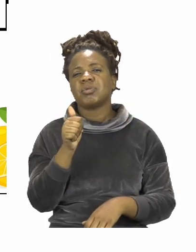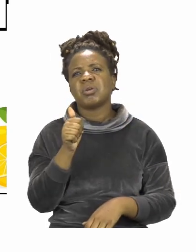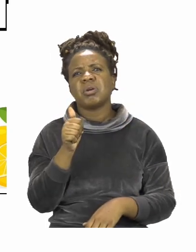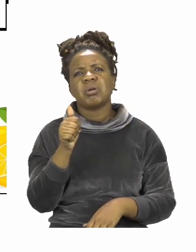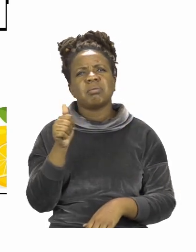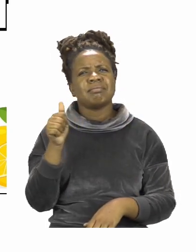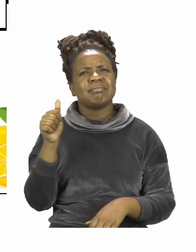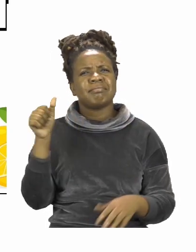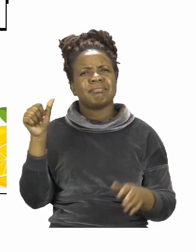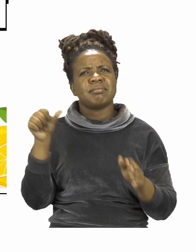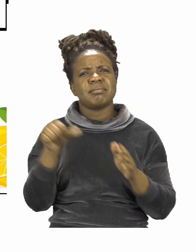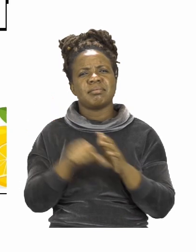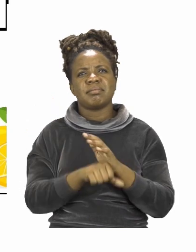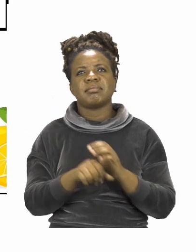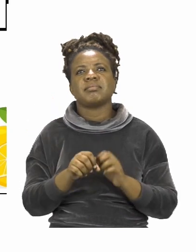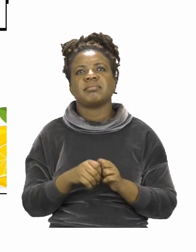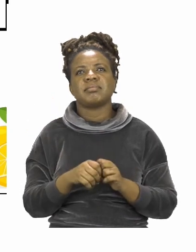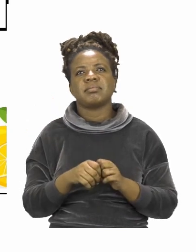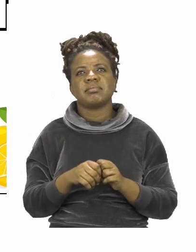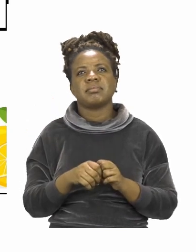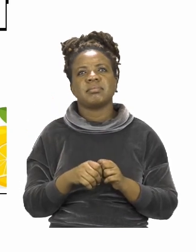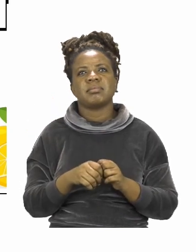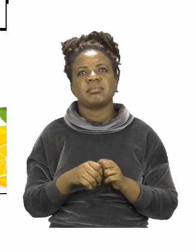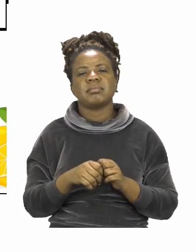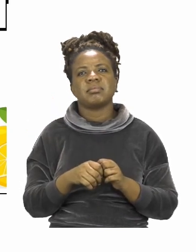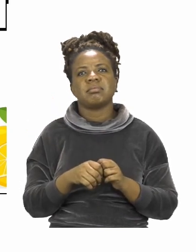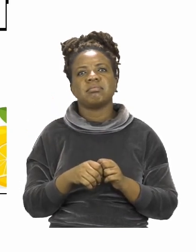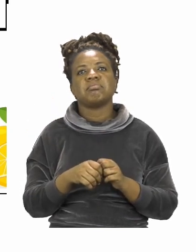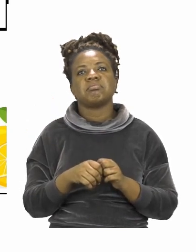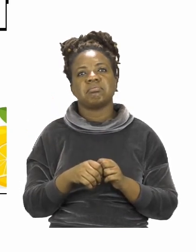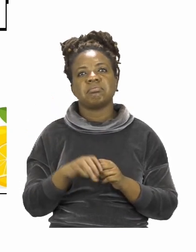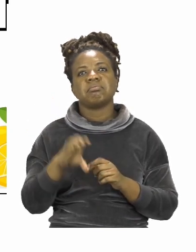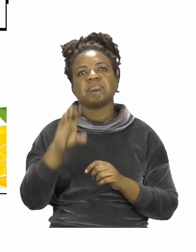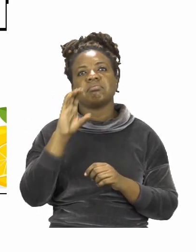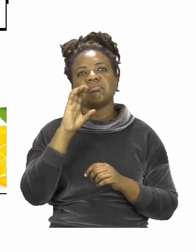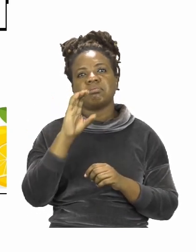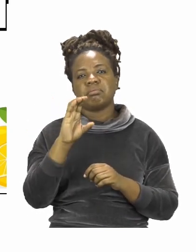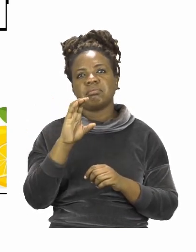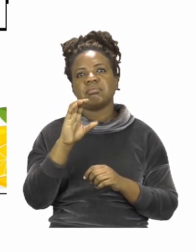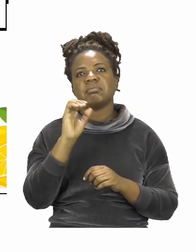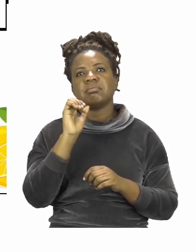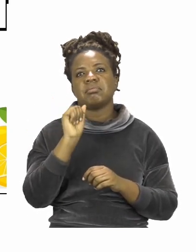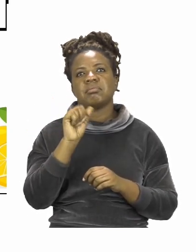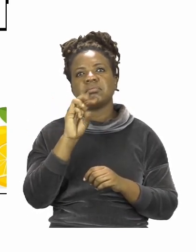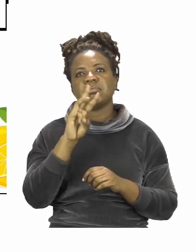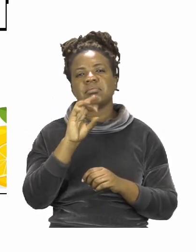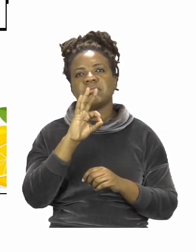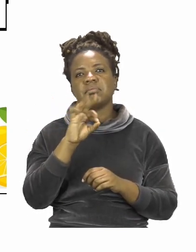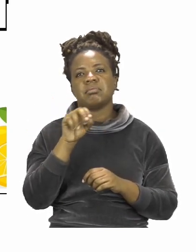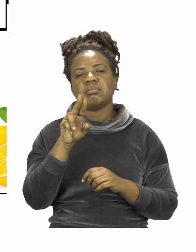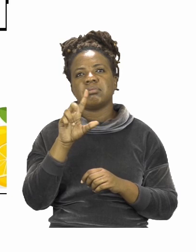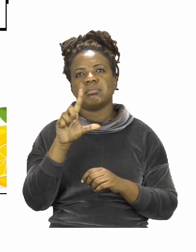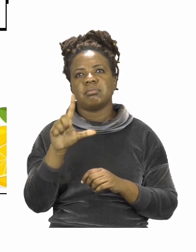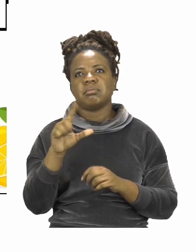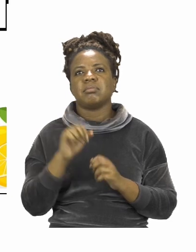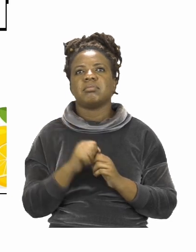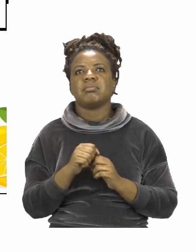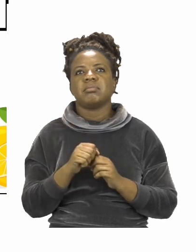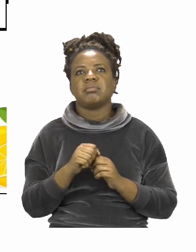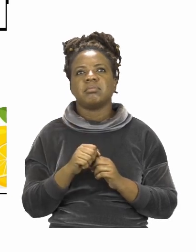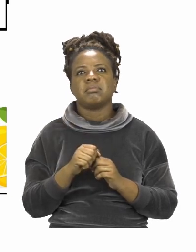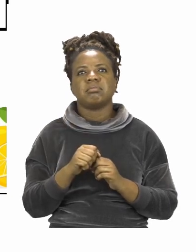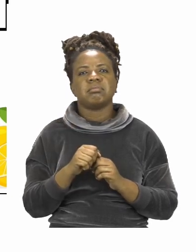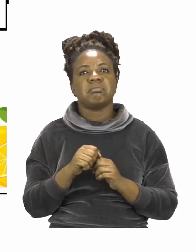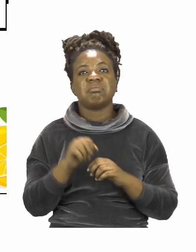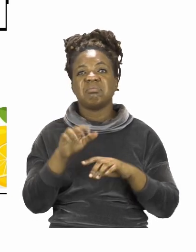If you said C, awful, you are very correct. A skunk does not smell good